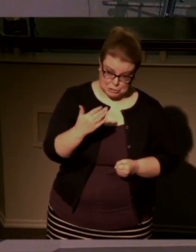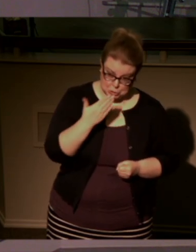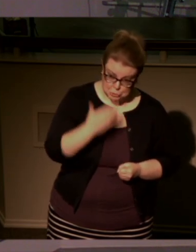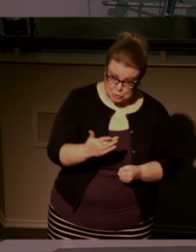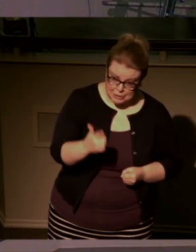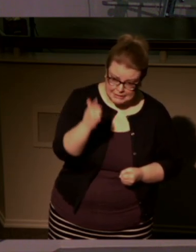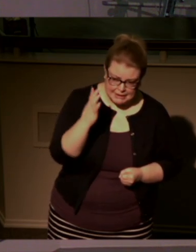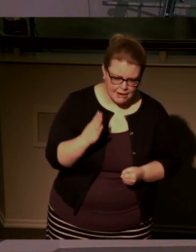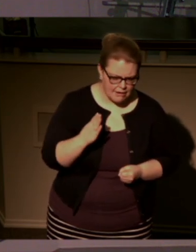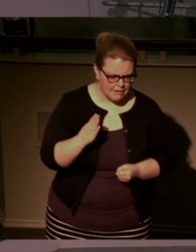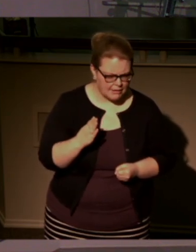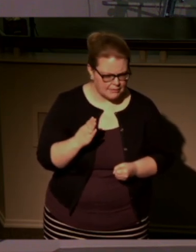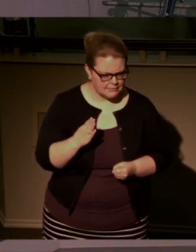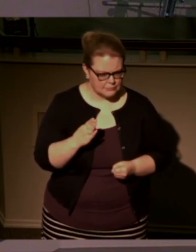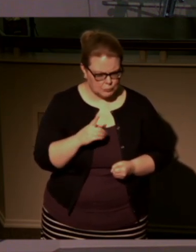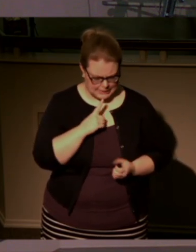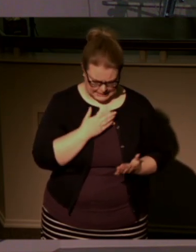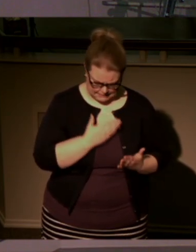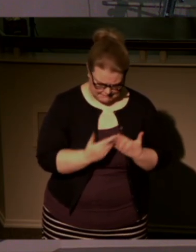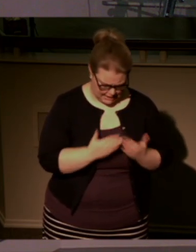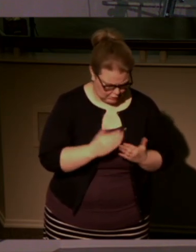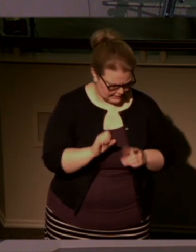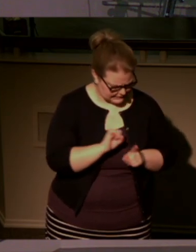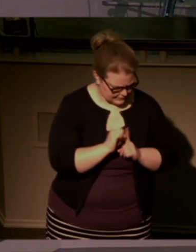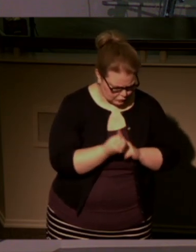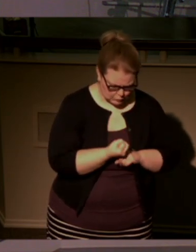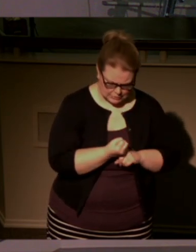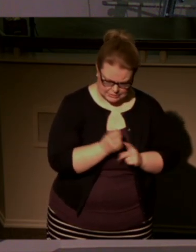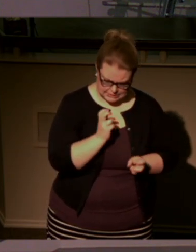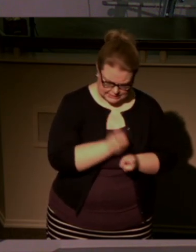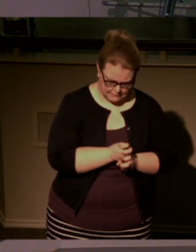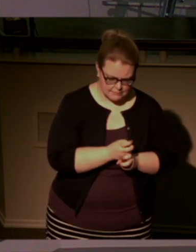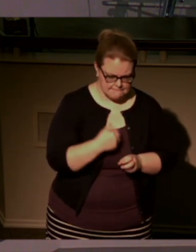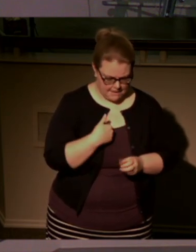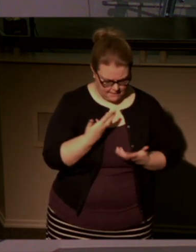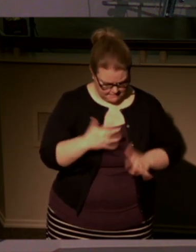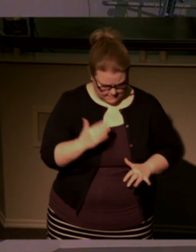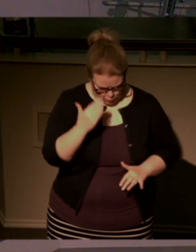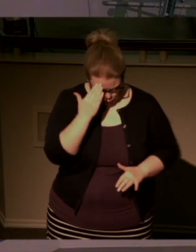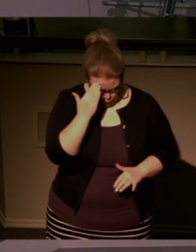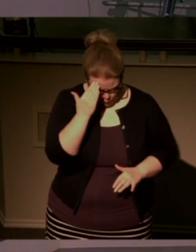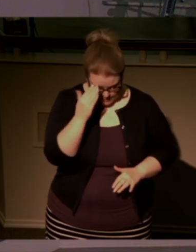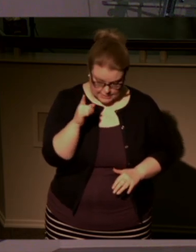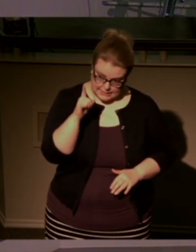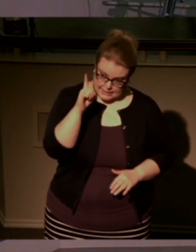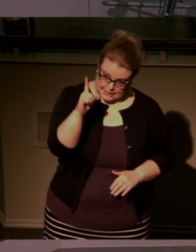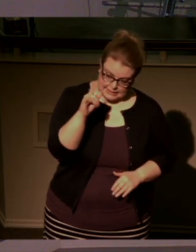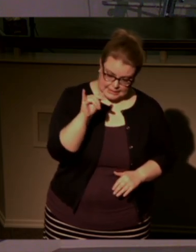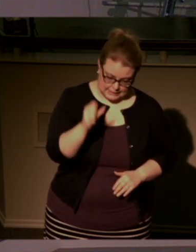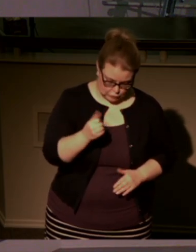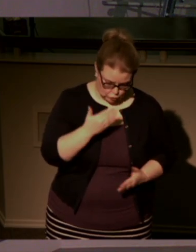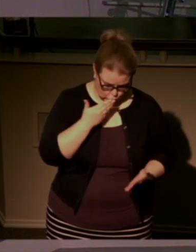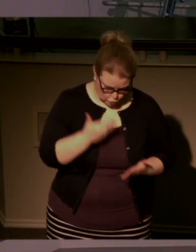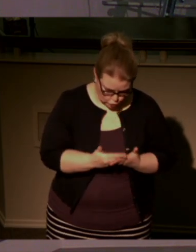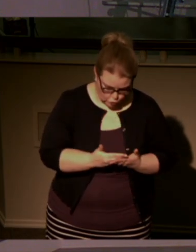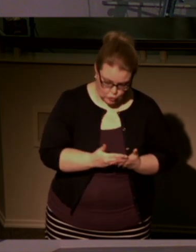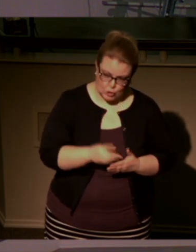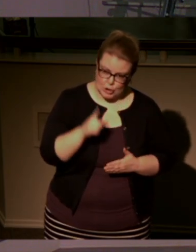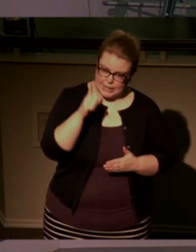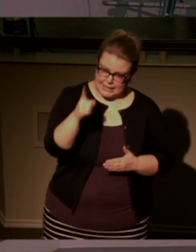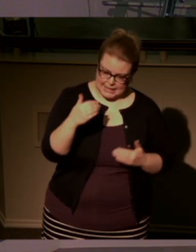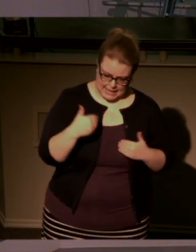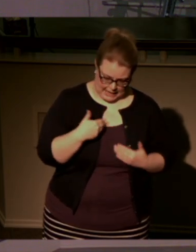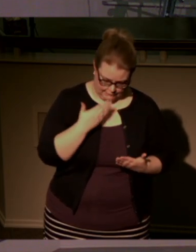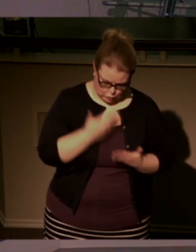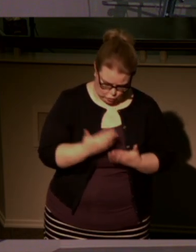and hard they are, that his ways are good things for us. And